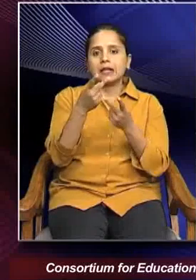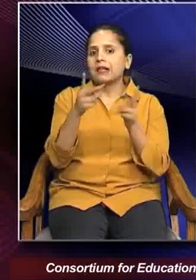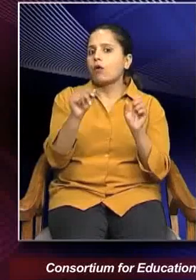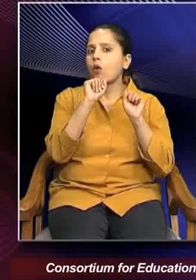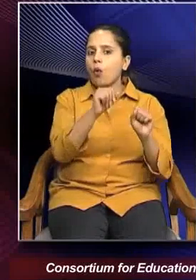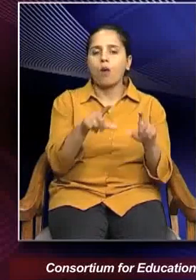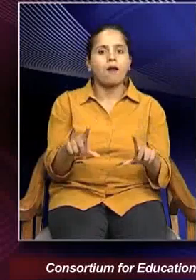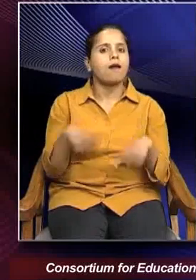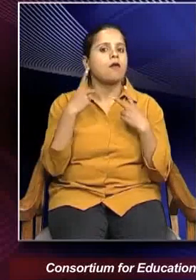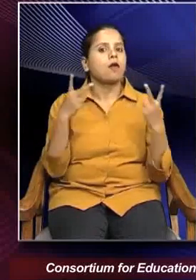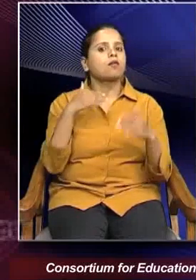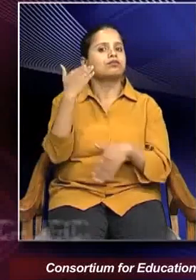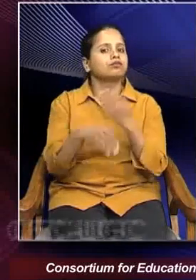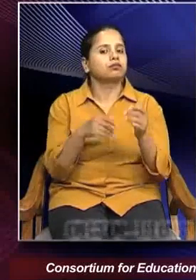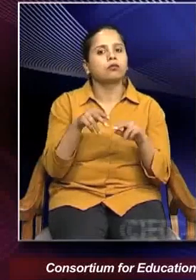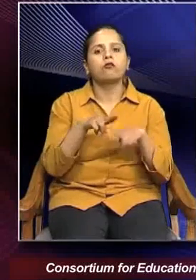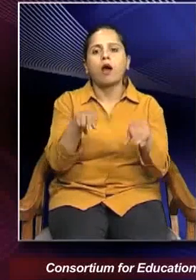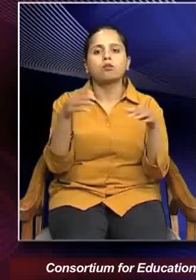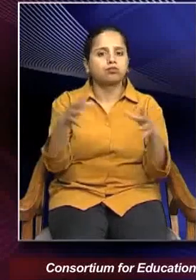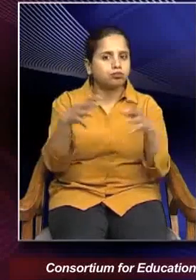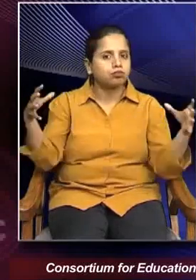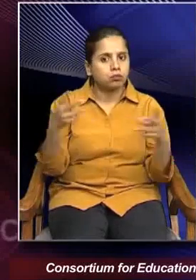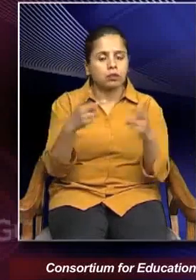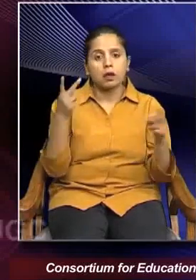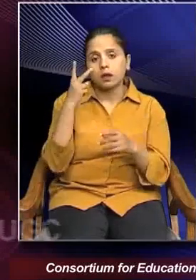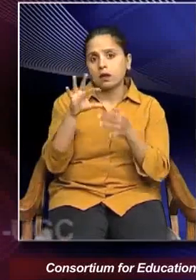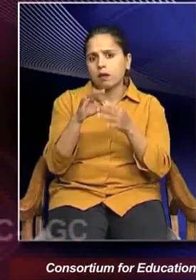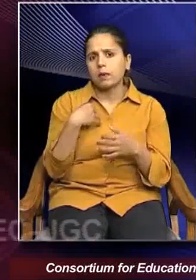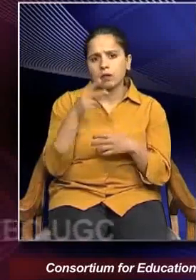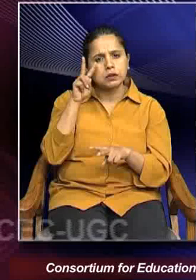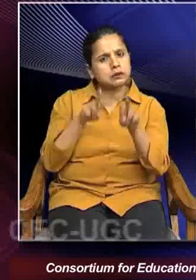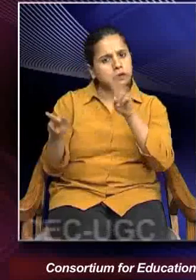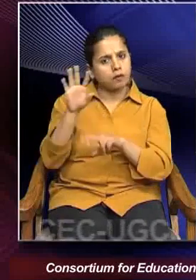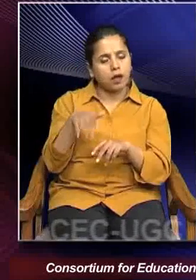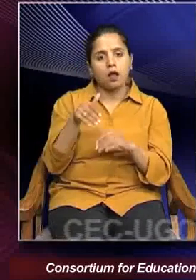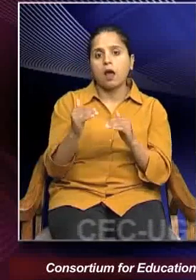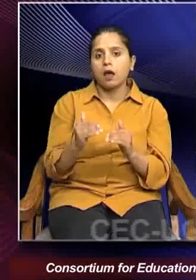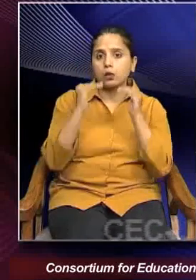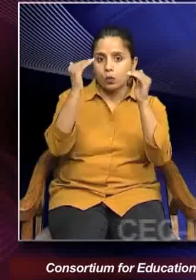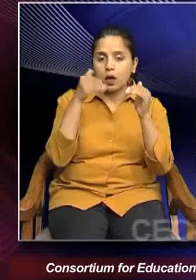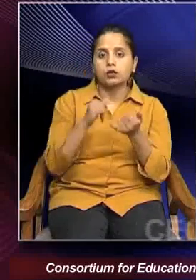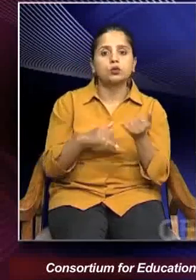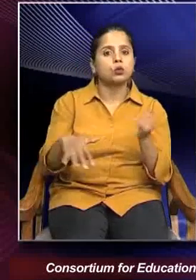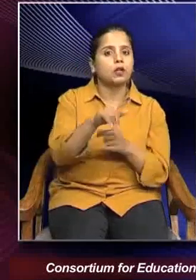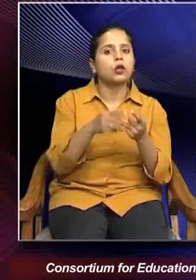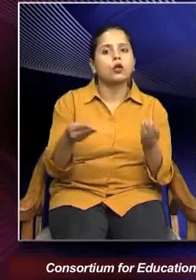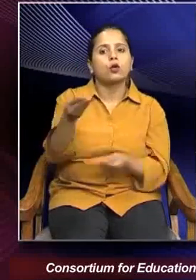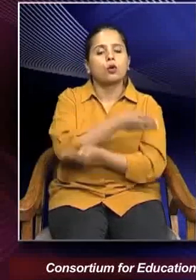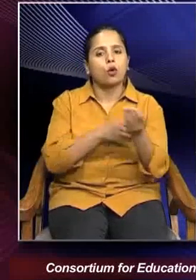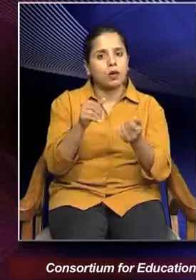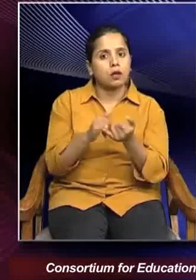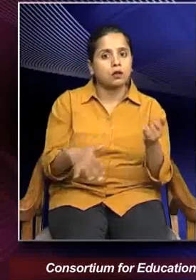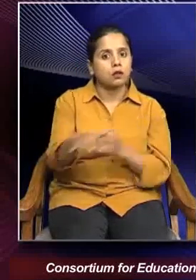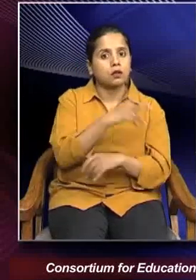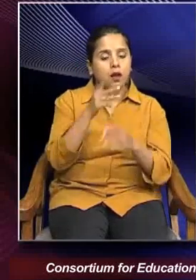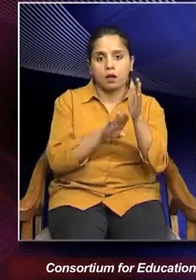of living arrangement and family size preferences which we observe between advanced societies where economic status and development is